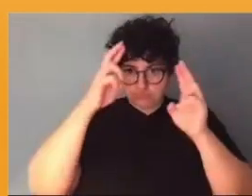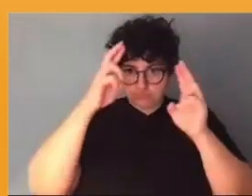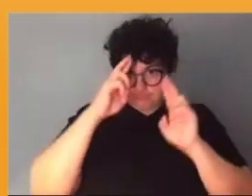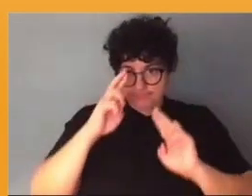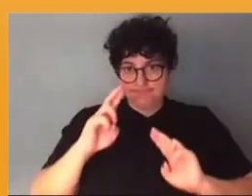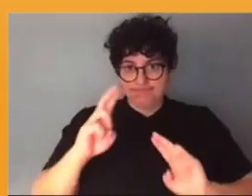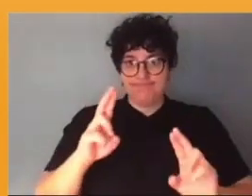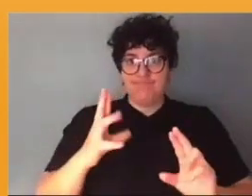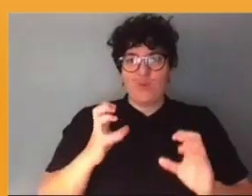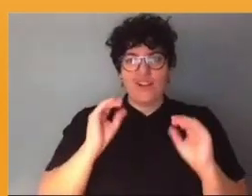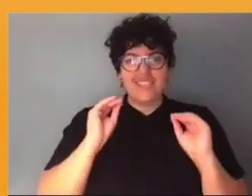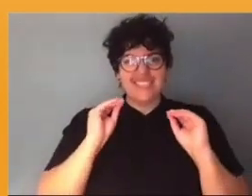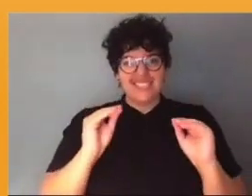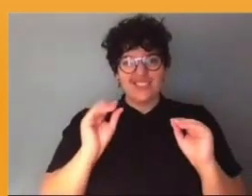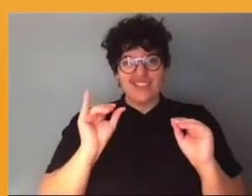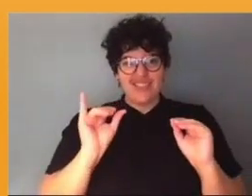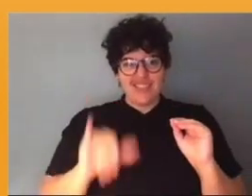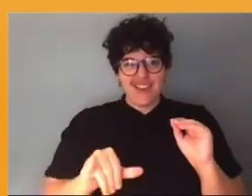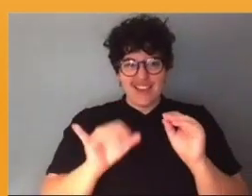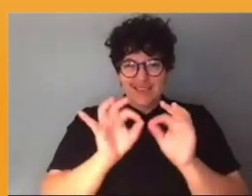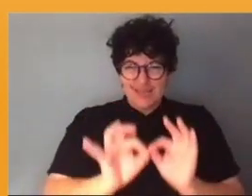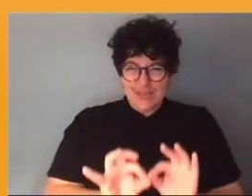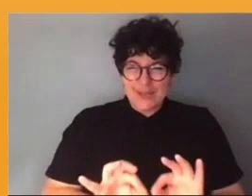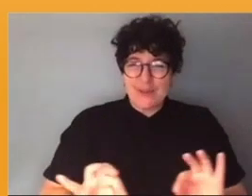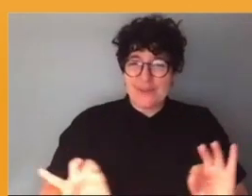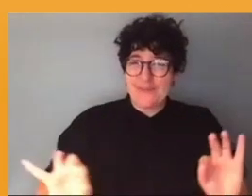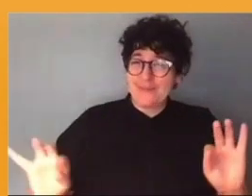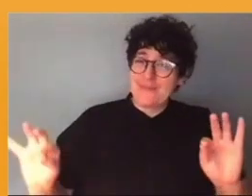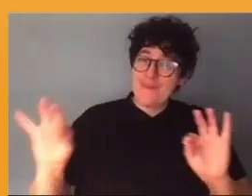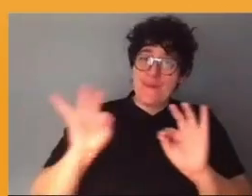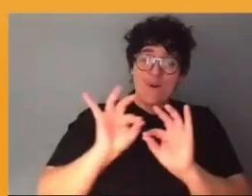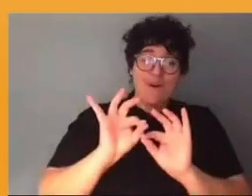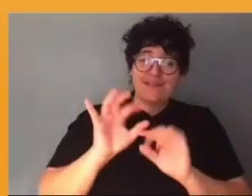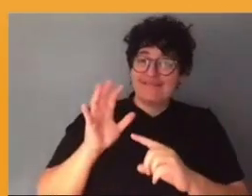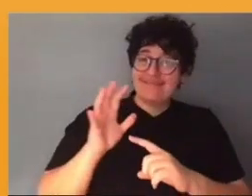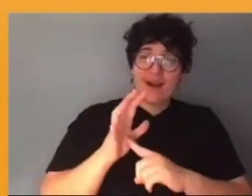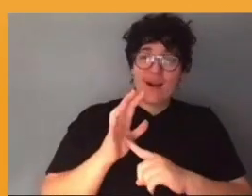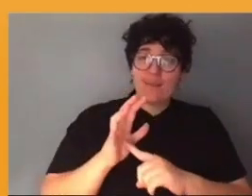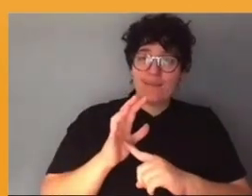importantly, learn to respect yourself.